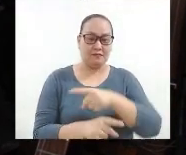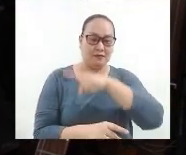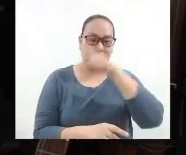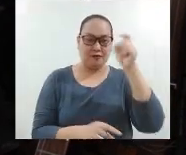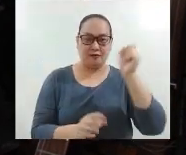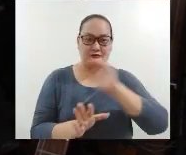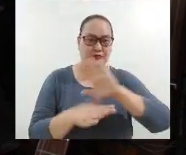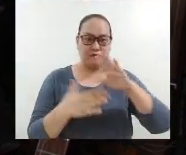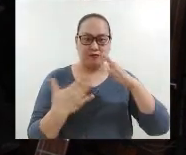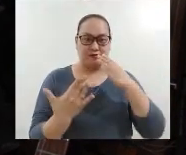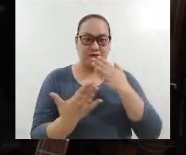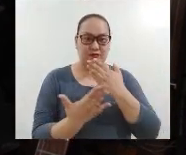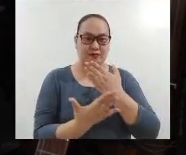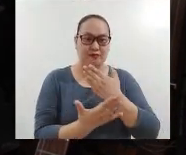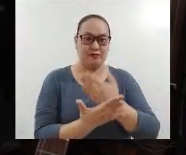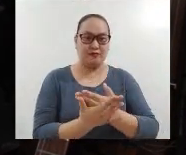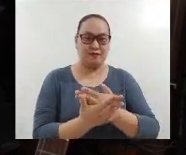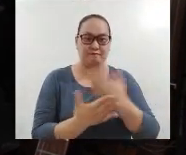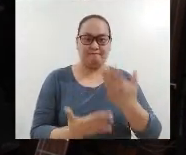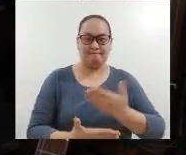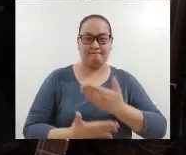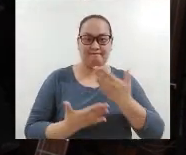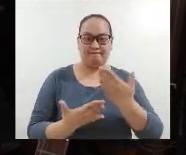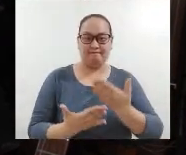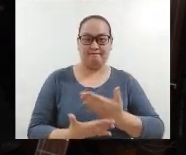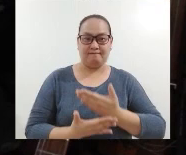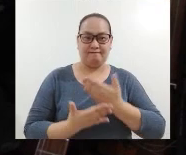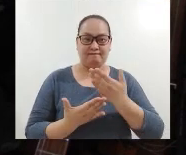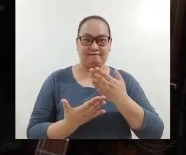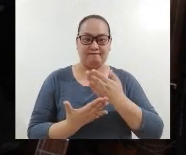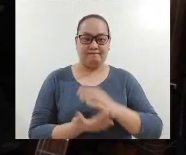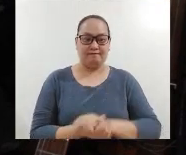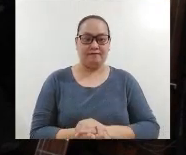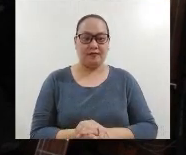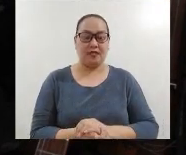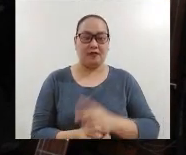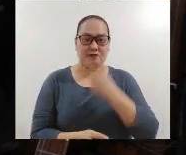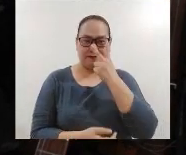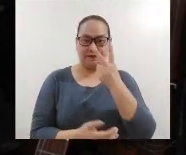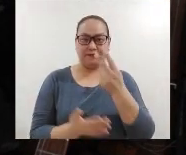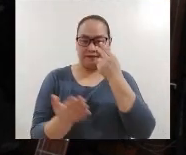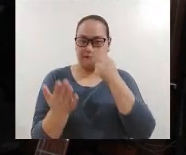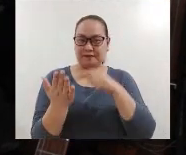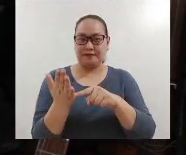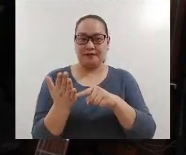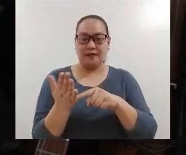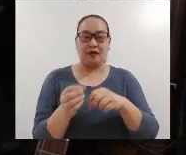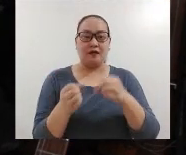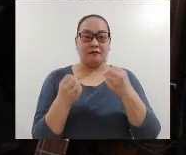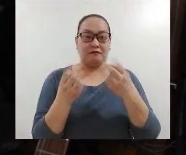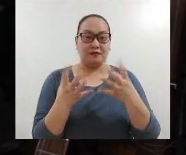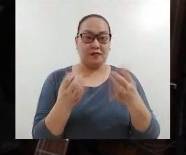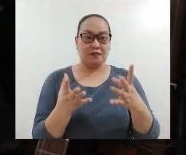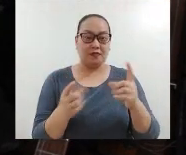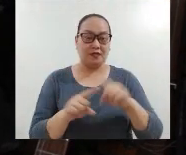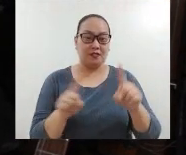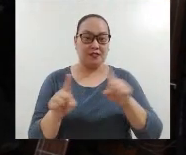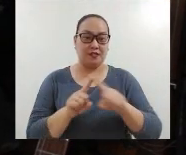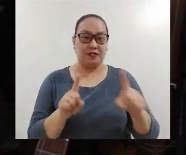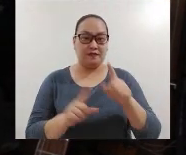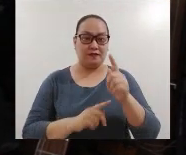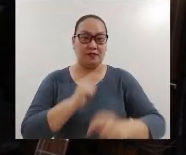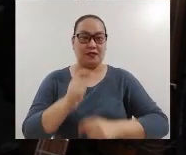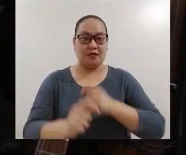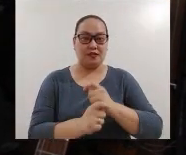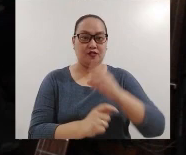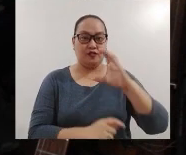we cherish is gone. You will notice that there are a lot of different kinds of chords.